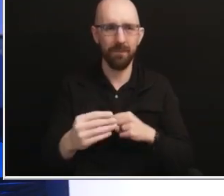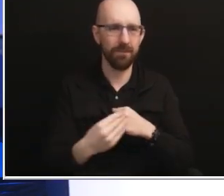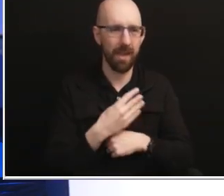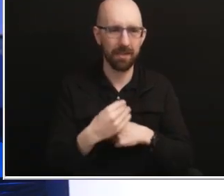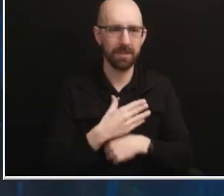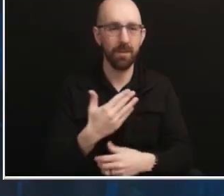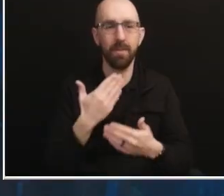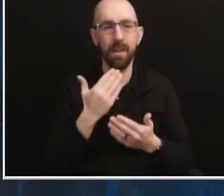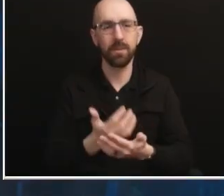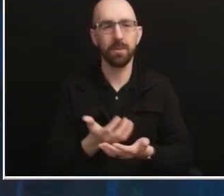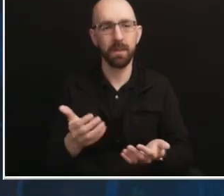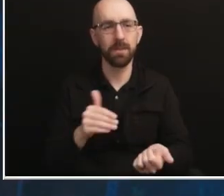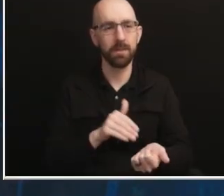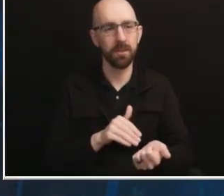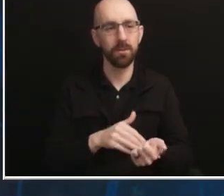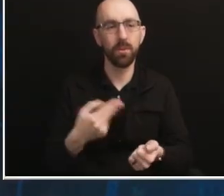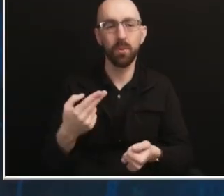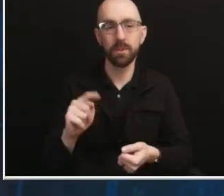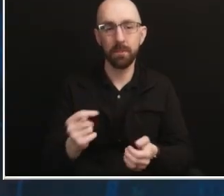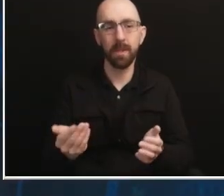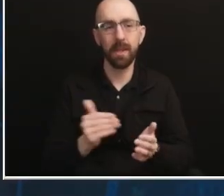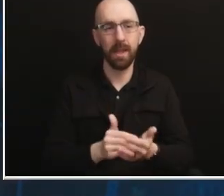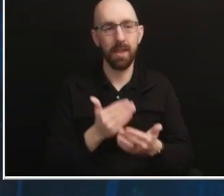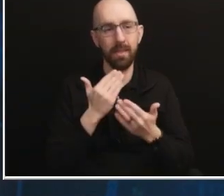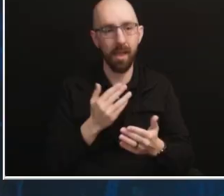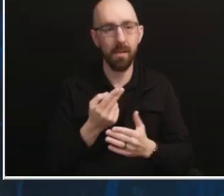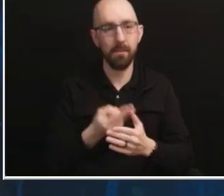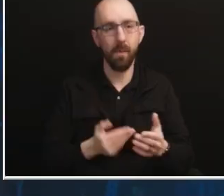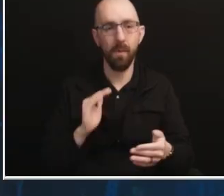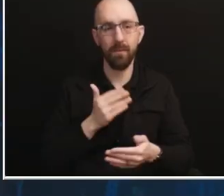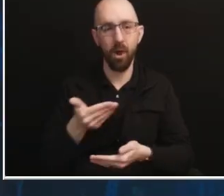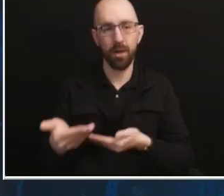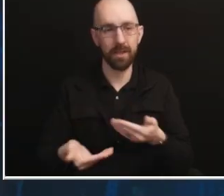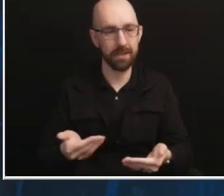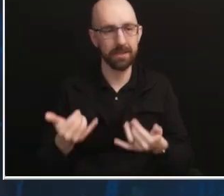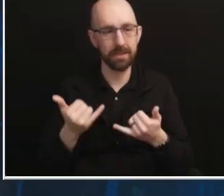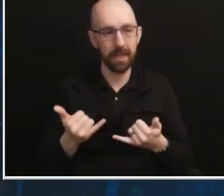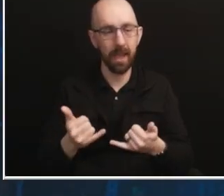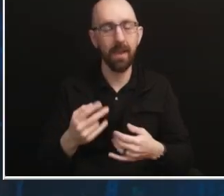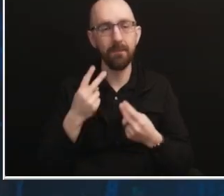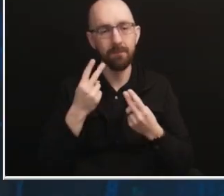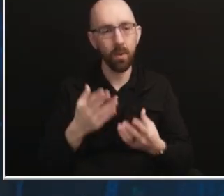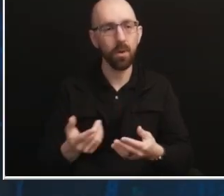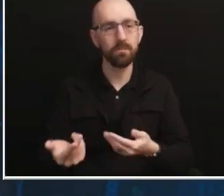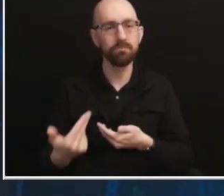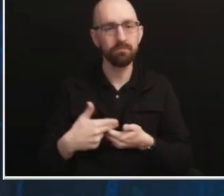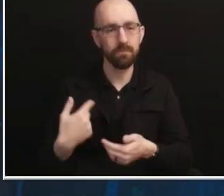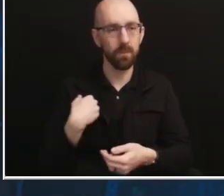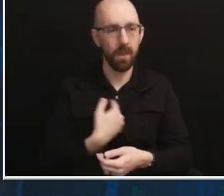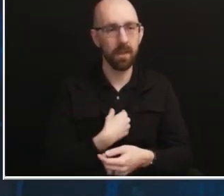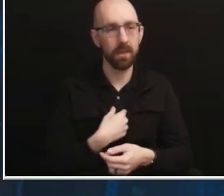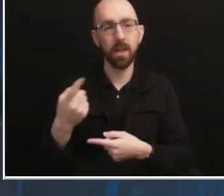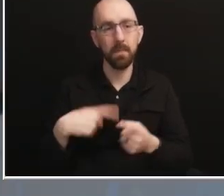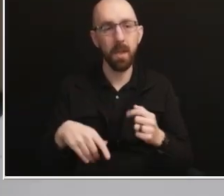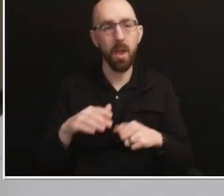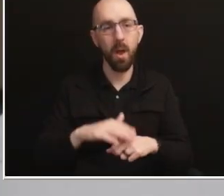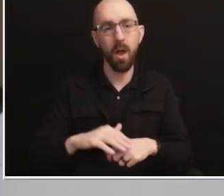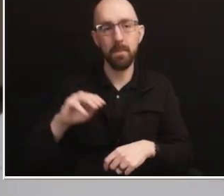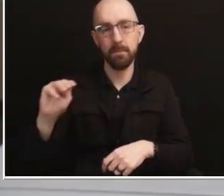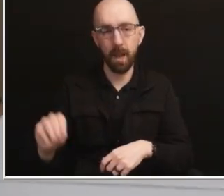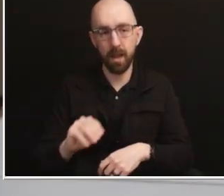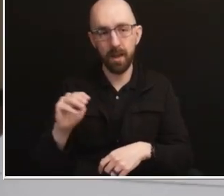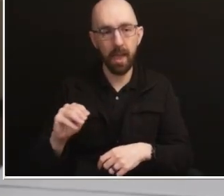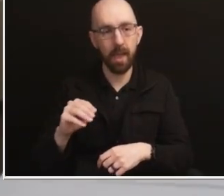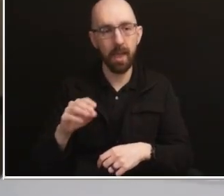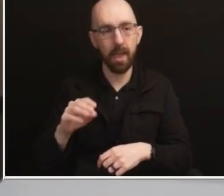much. Dr. Hughes Thompson, again, thank you to both of our guests today. Thanks to our viewers for being with us. Coming up on Monday, a cancer